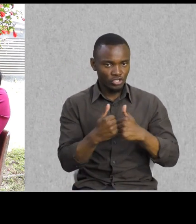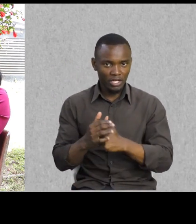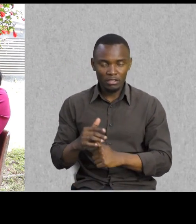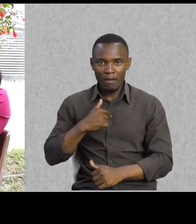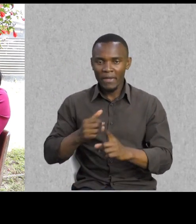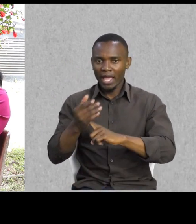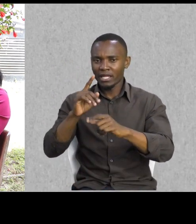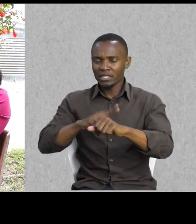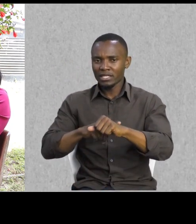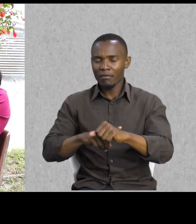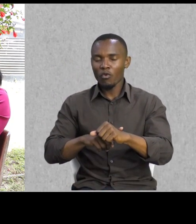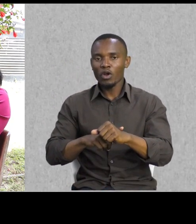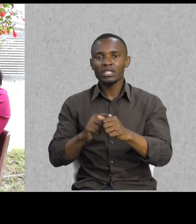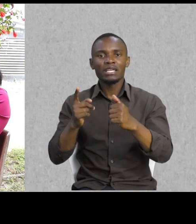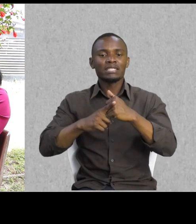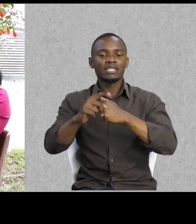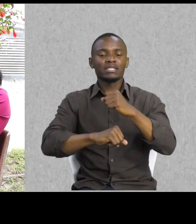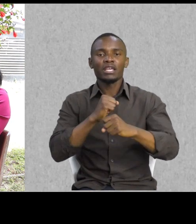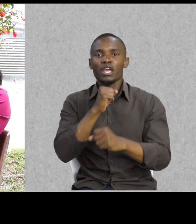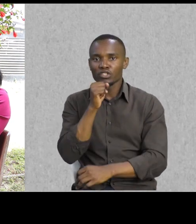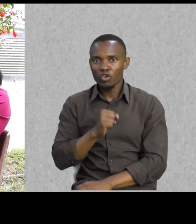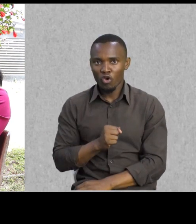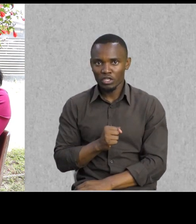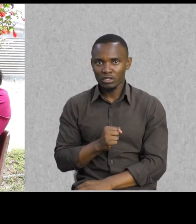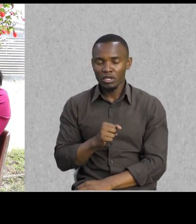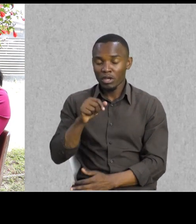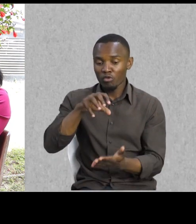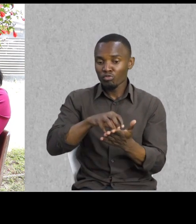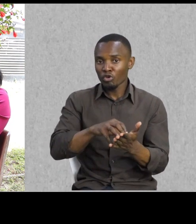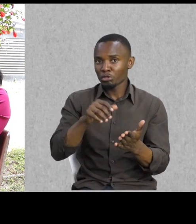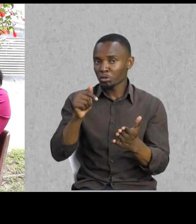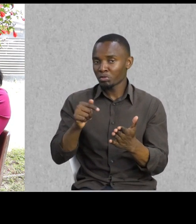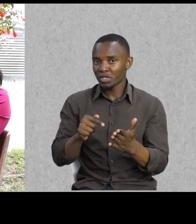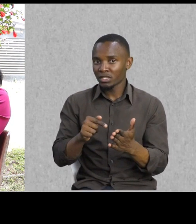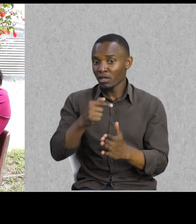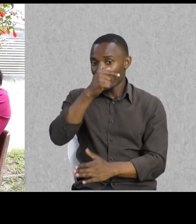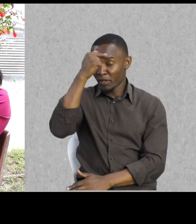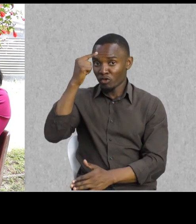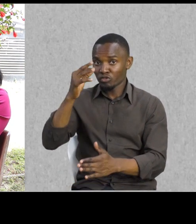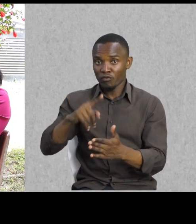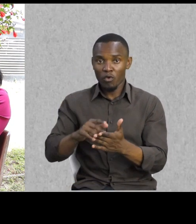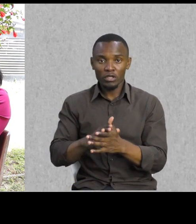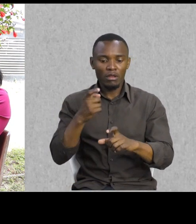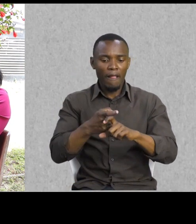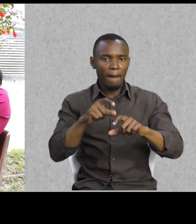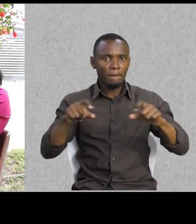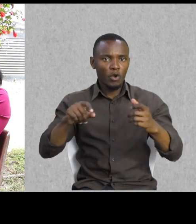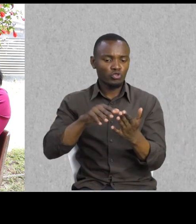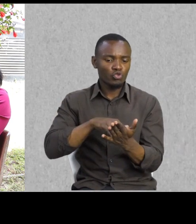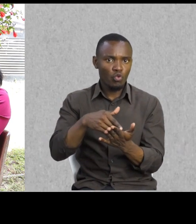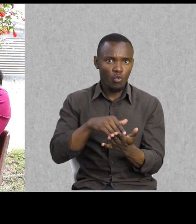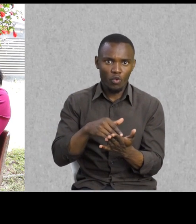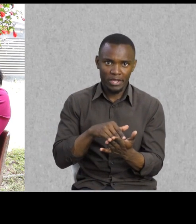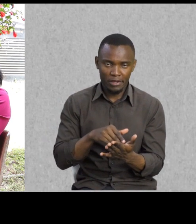young at the age of 6 years. The condition is due to weak bones facility,